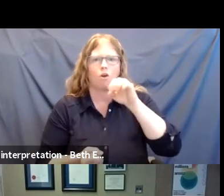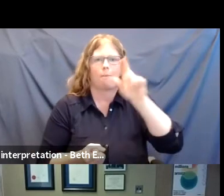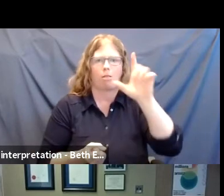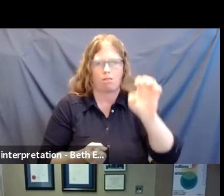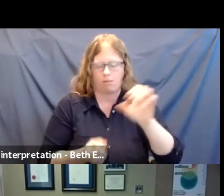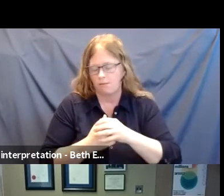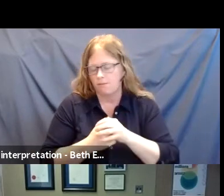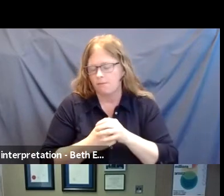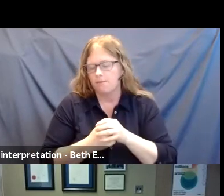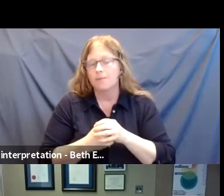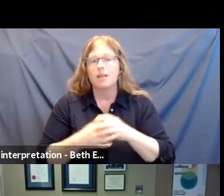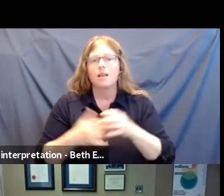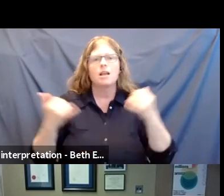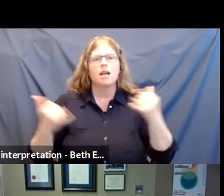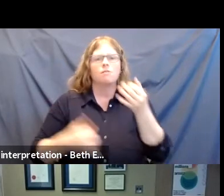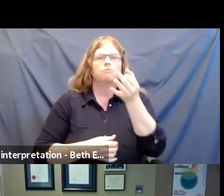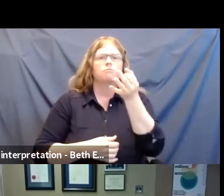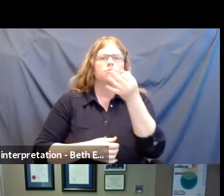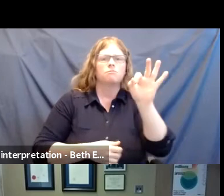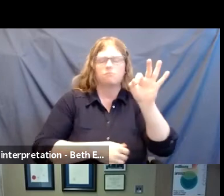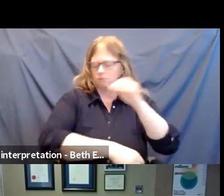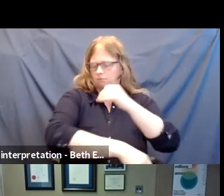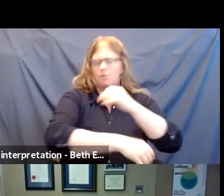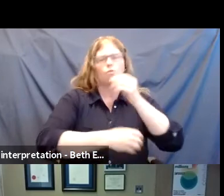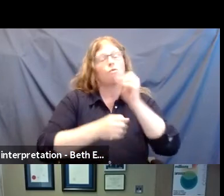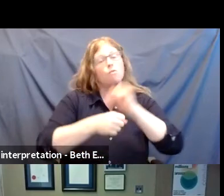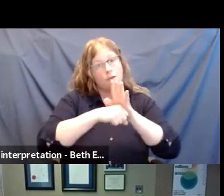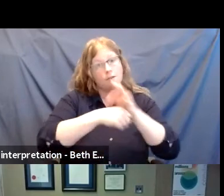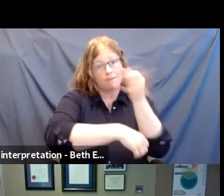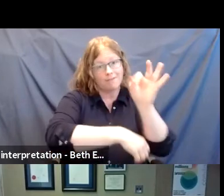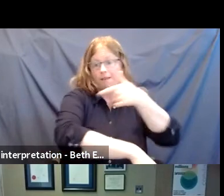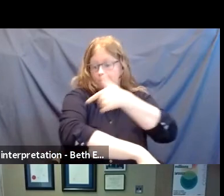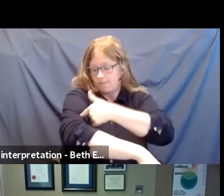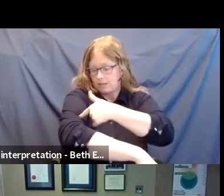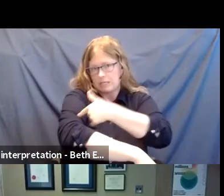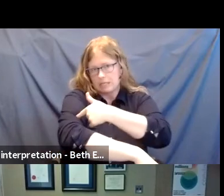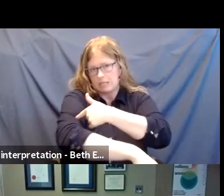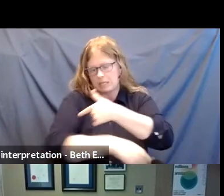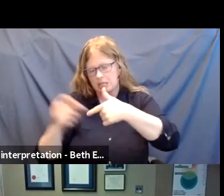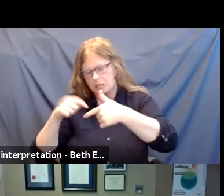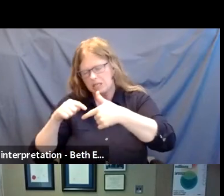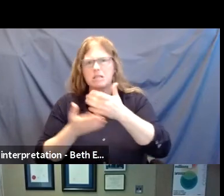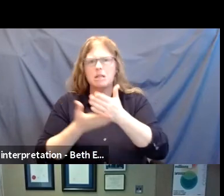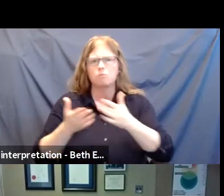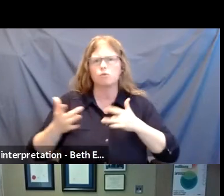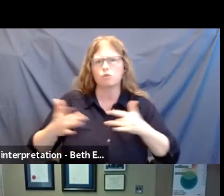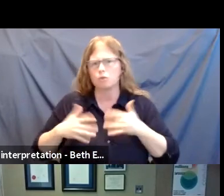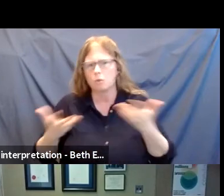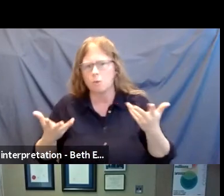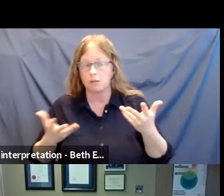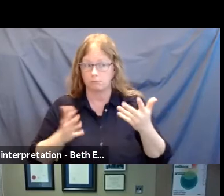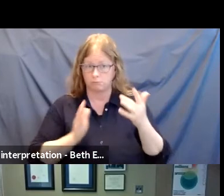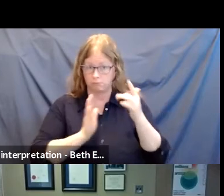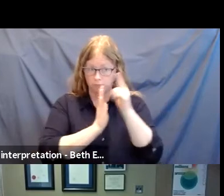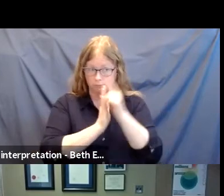COVID-19 vaccines being made available came some concerns related to the safety, efficacy, and legal implications of